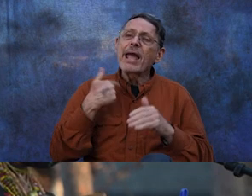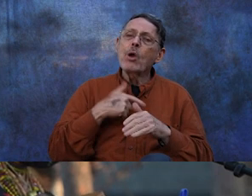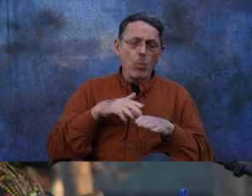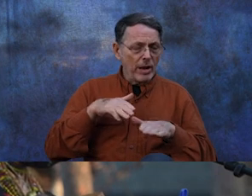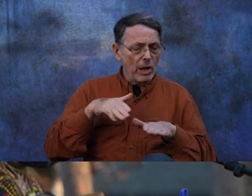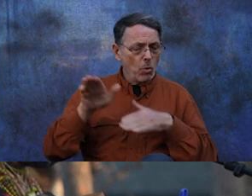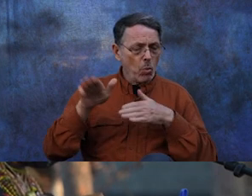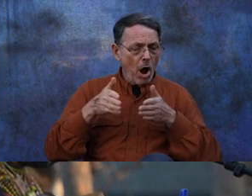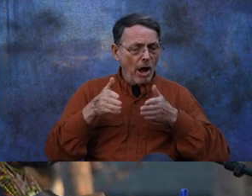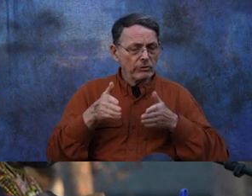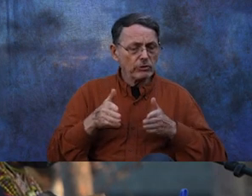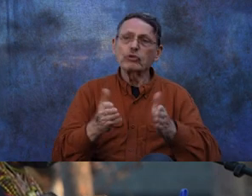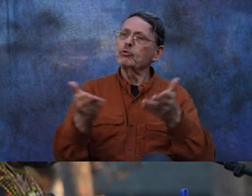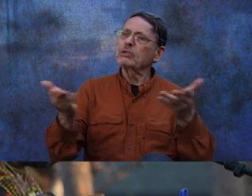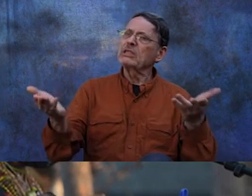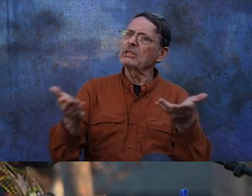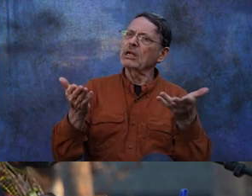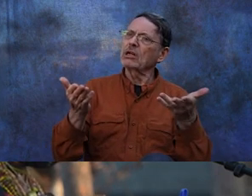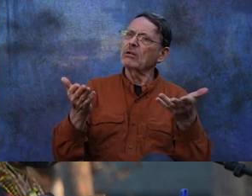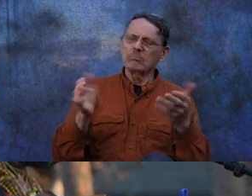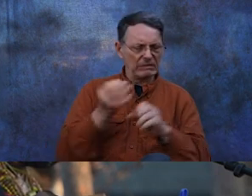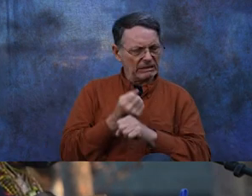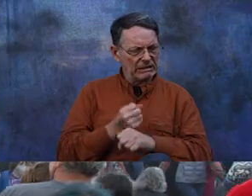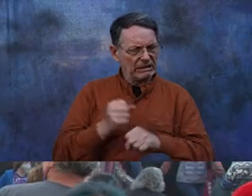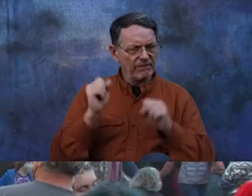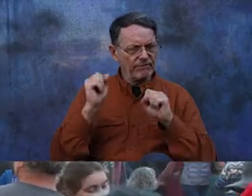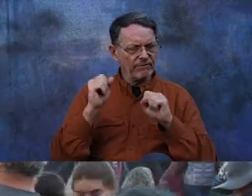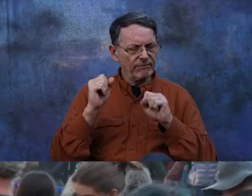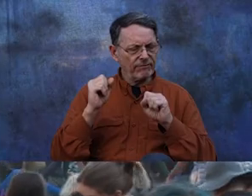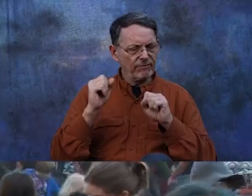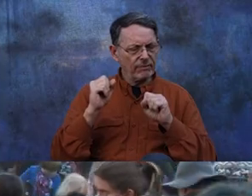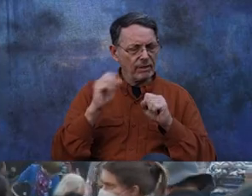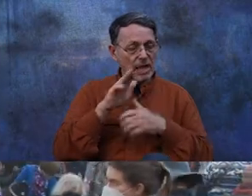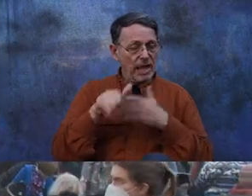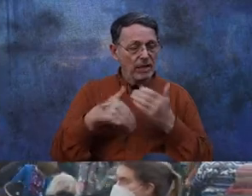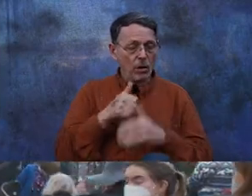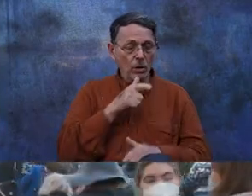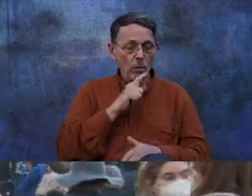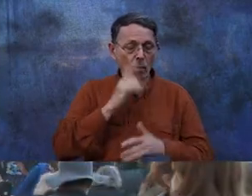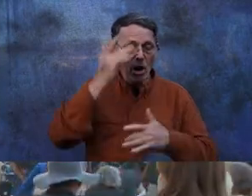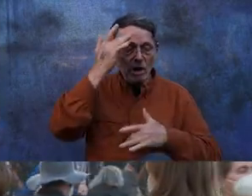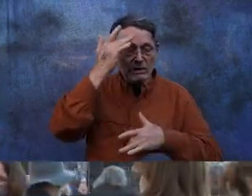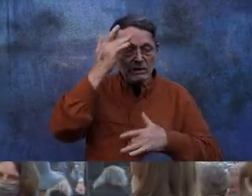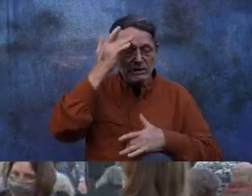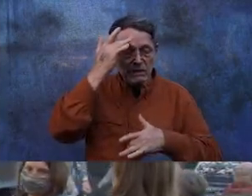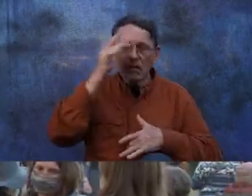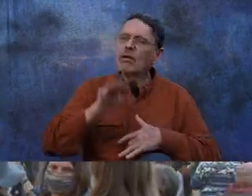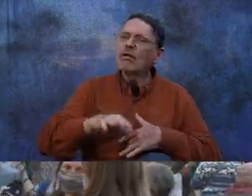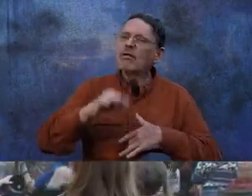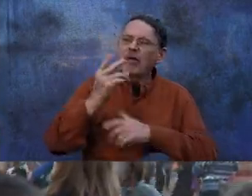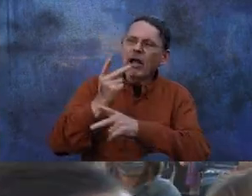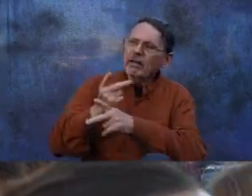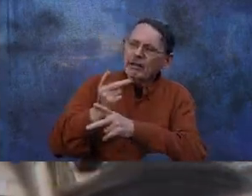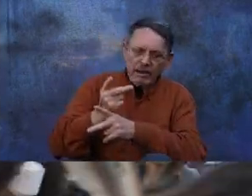May we walk these streets safely. May all who are ailing here